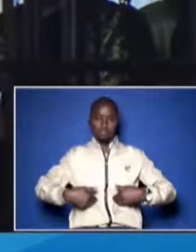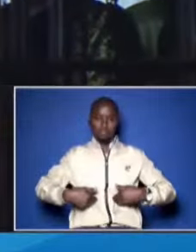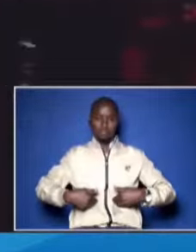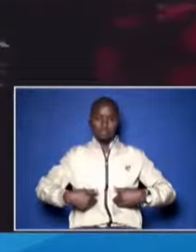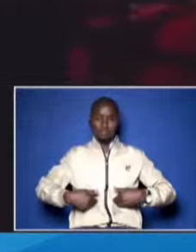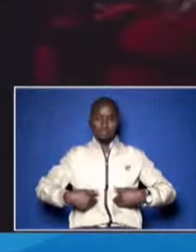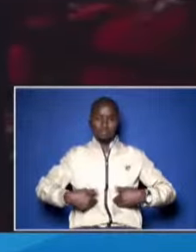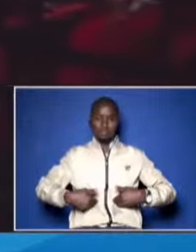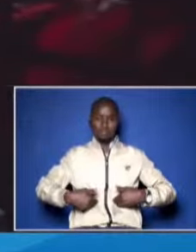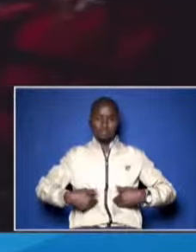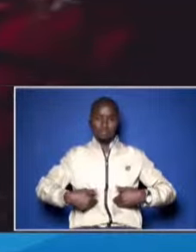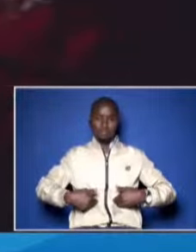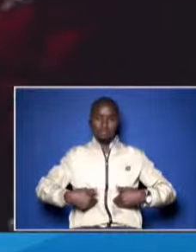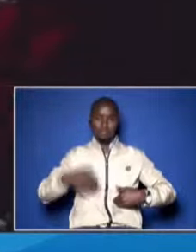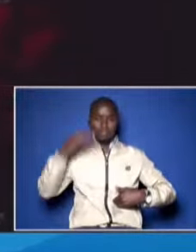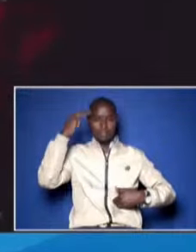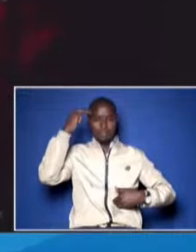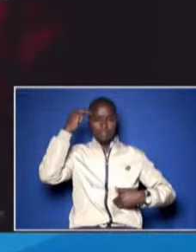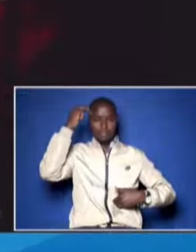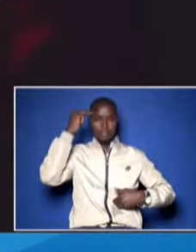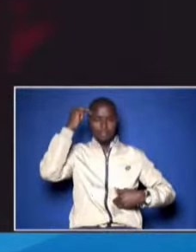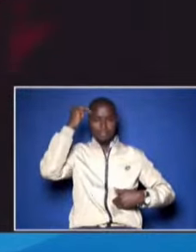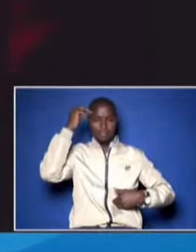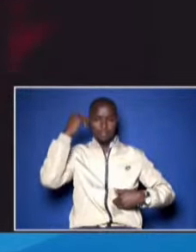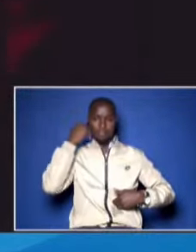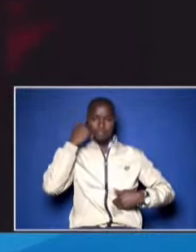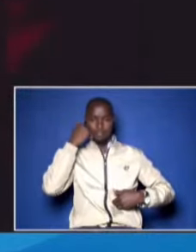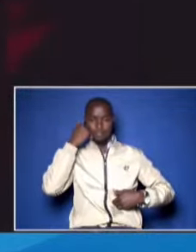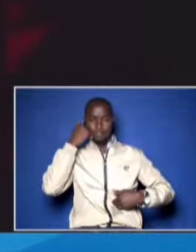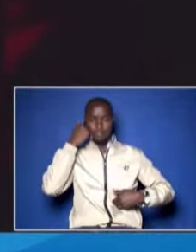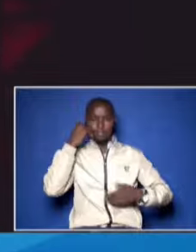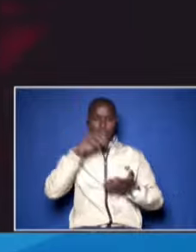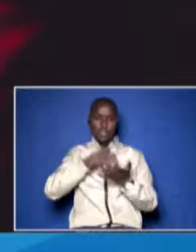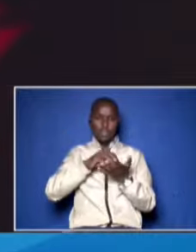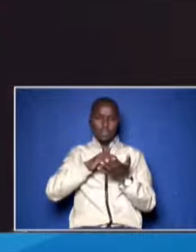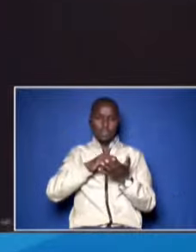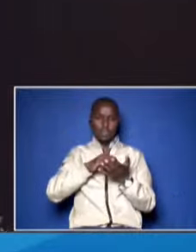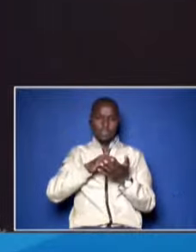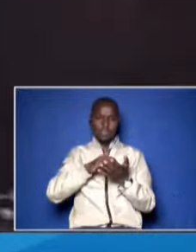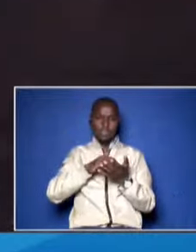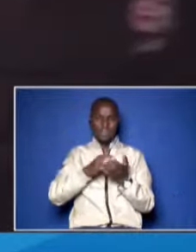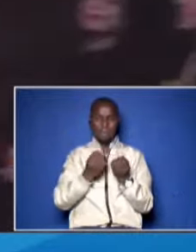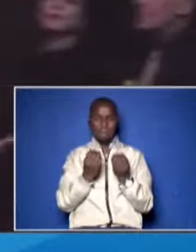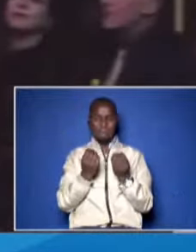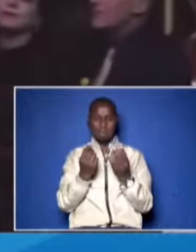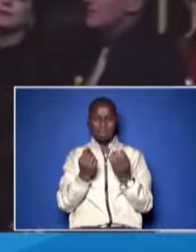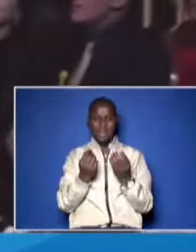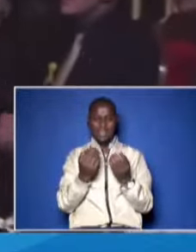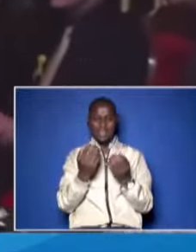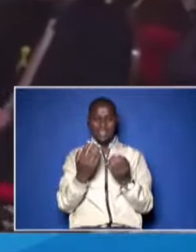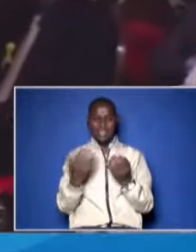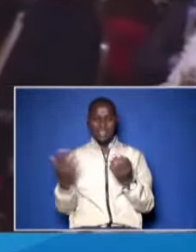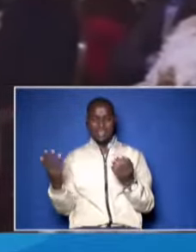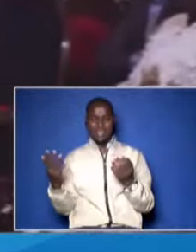people mental illness is causing such tragedies in many